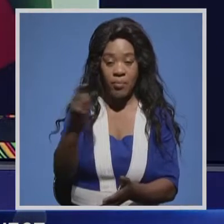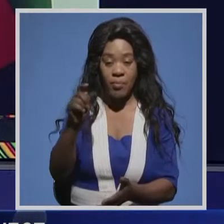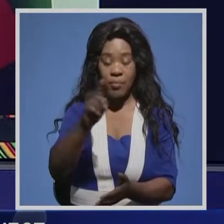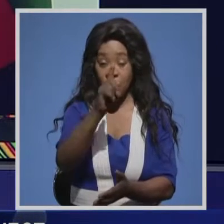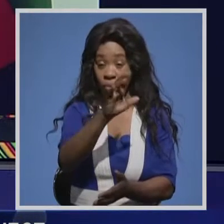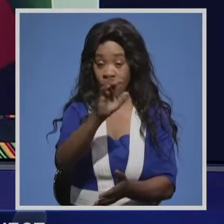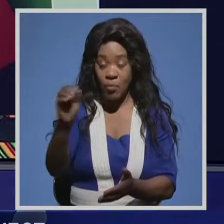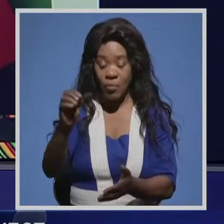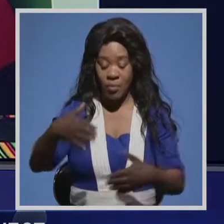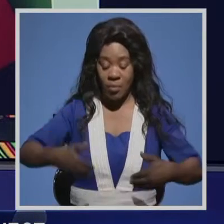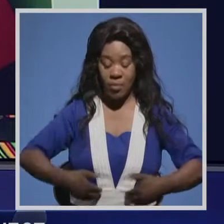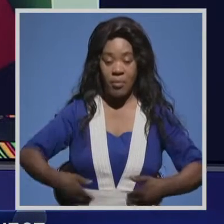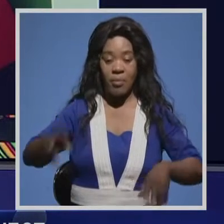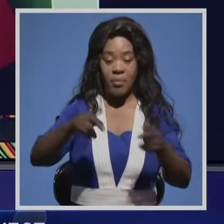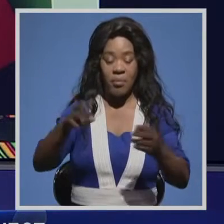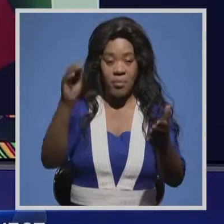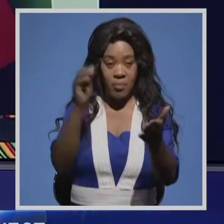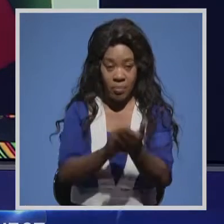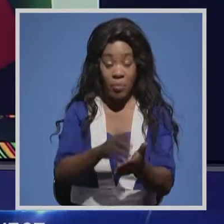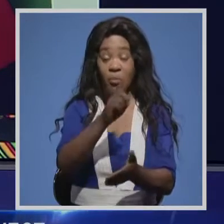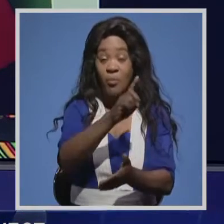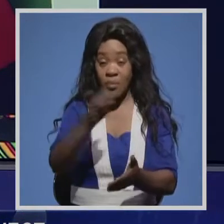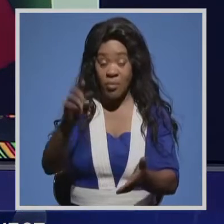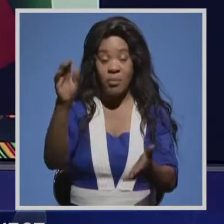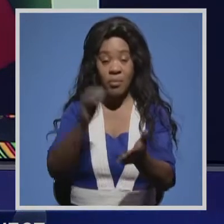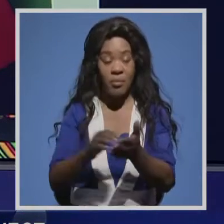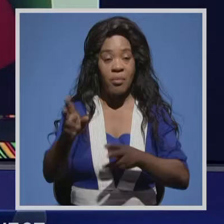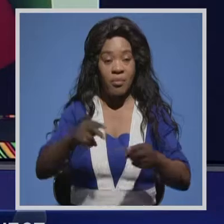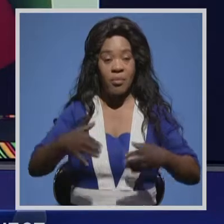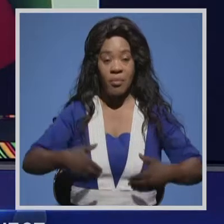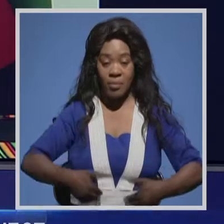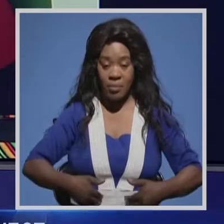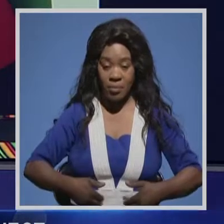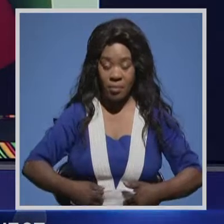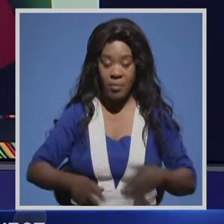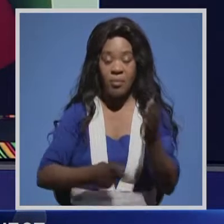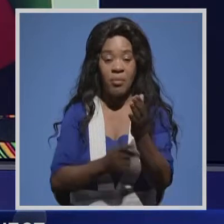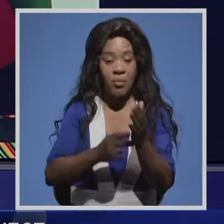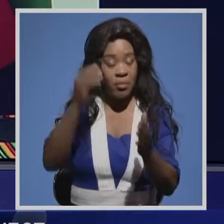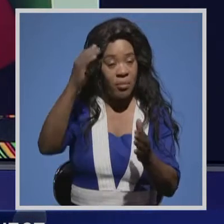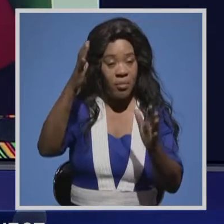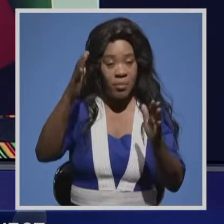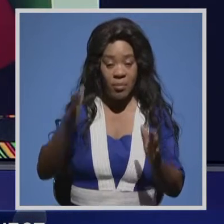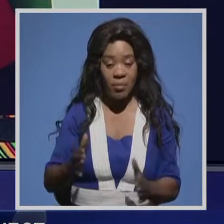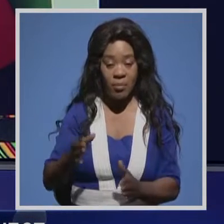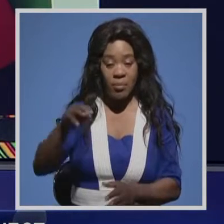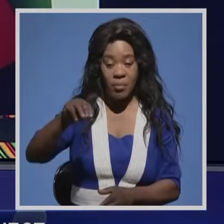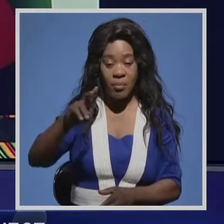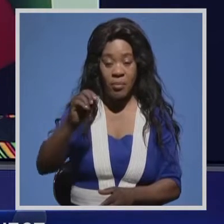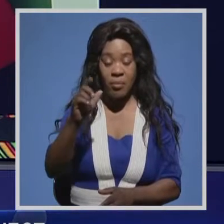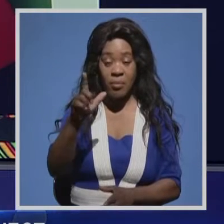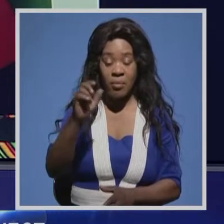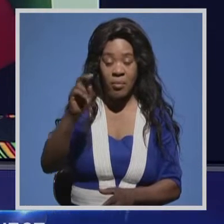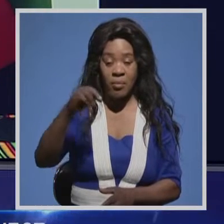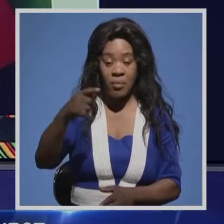160,000 young people across the country. Youth, Sport and Child Development Minister Emmanuel Mulenga has disclosed that the head of